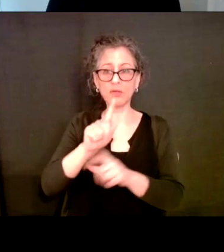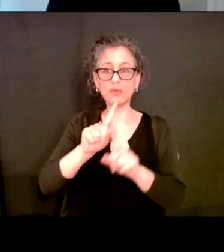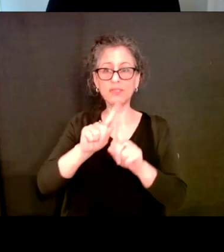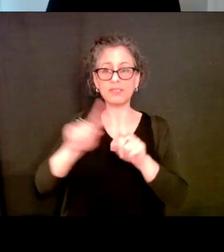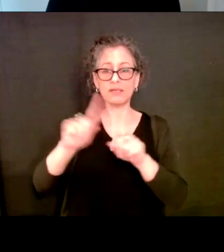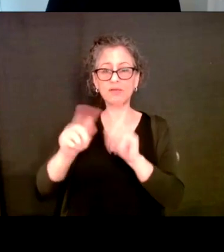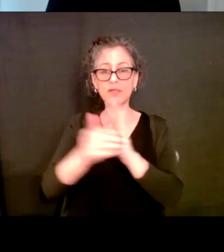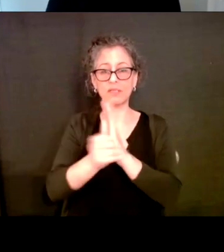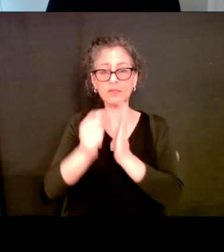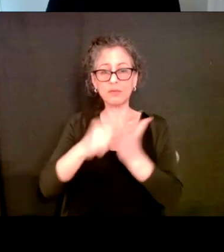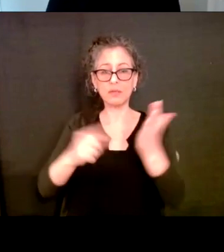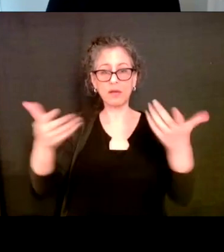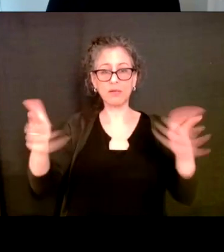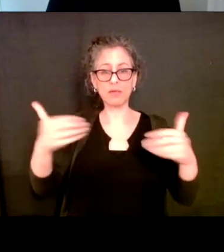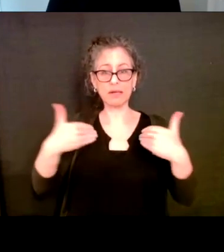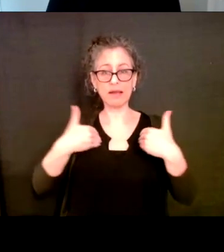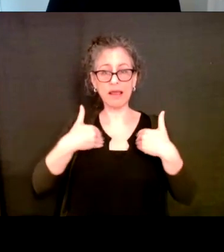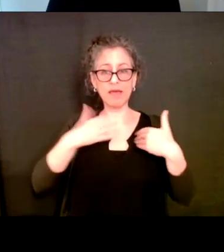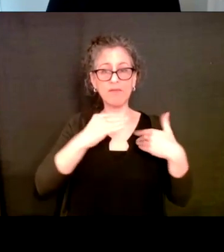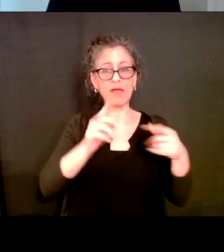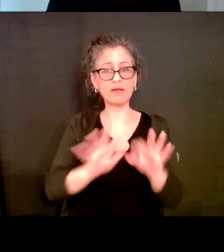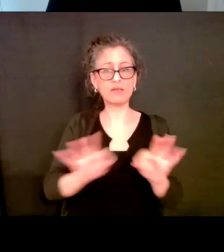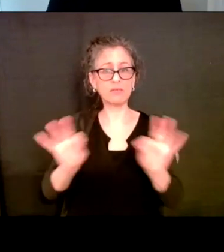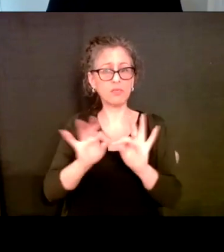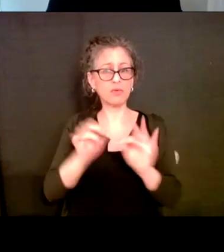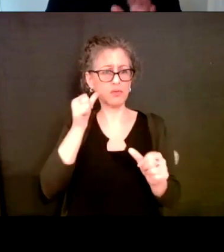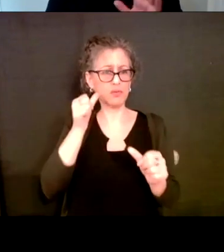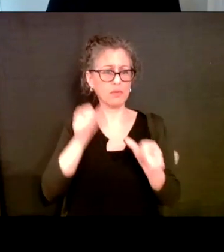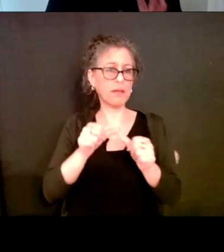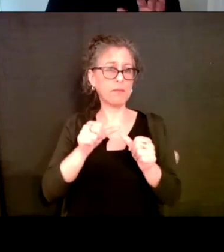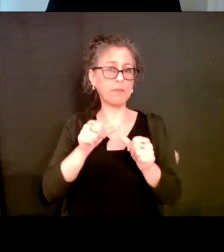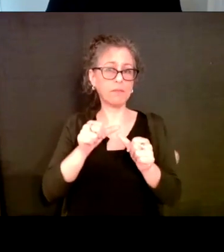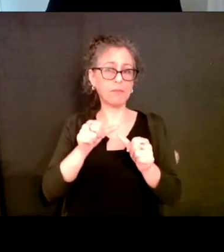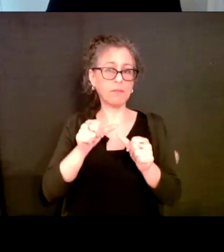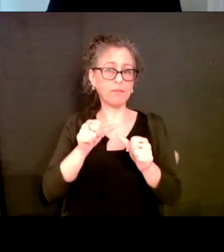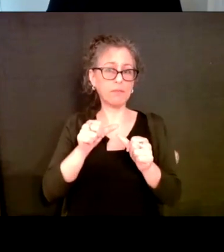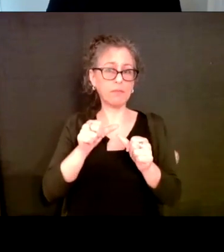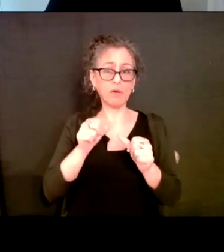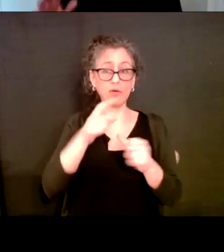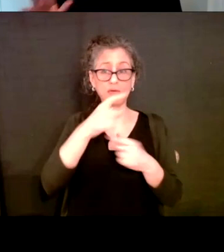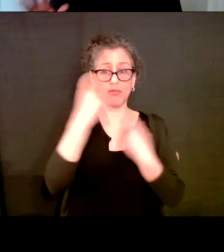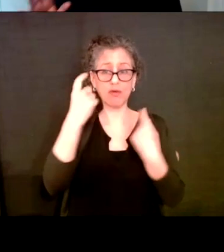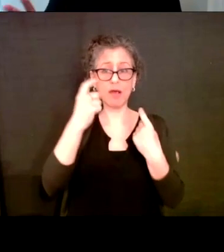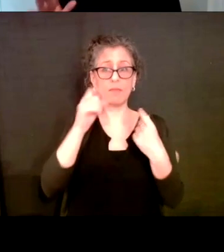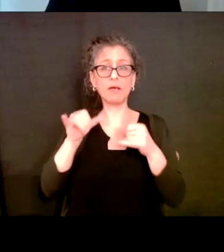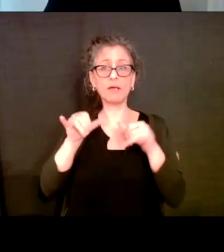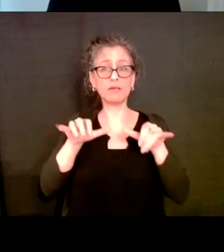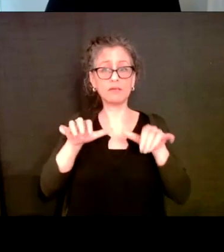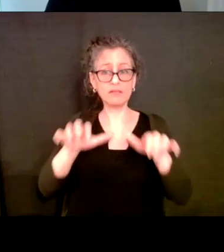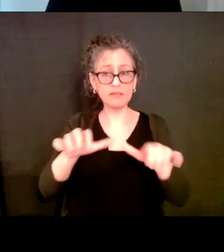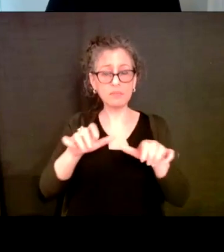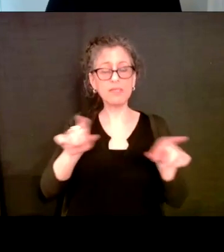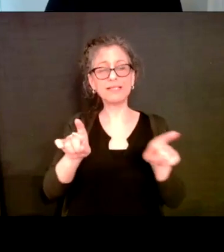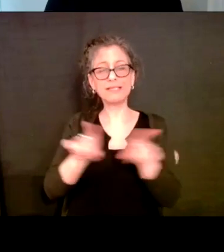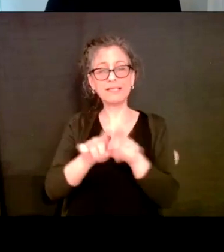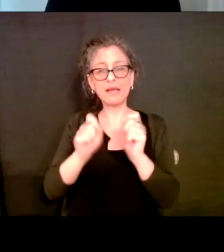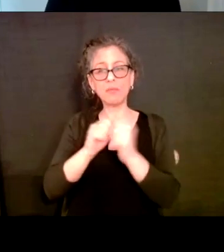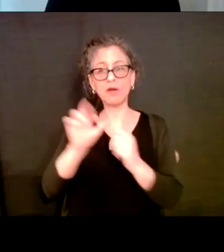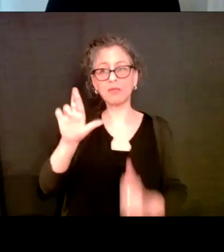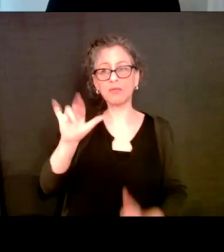have. But it's also important to remember that just as prevalent as trauma is, so is resilience. I have